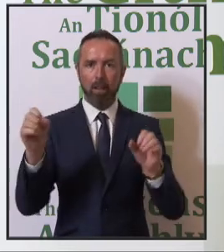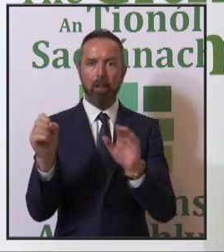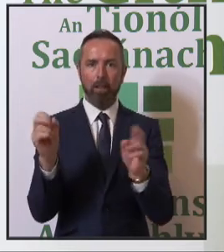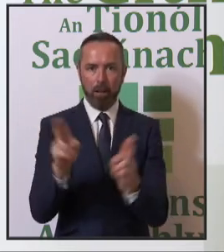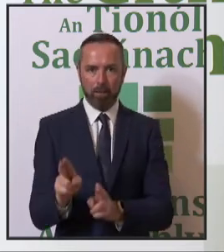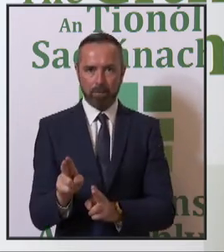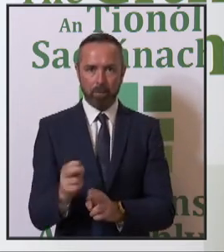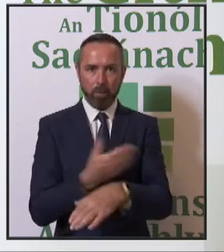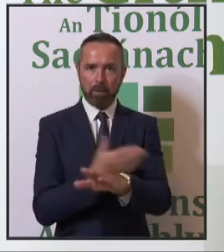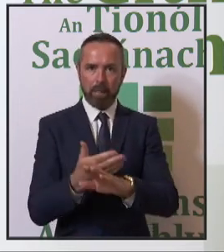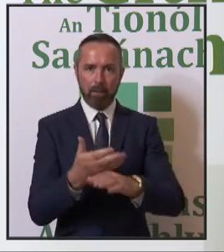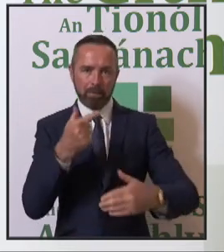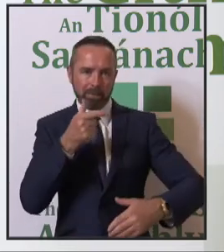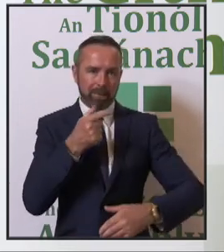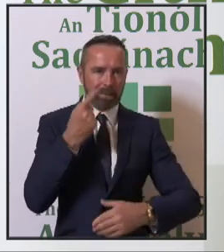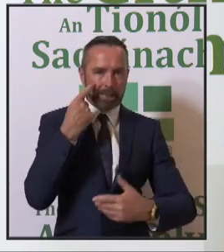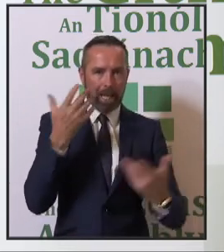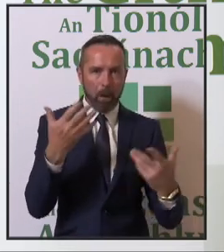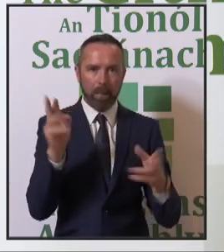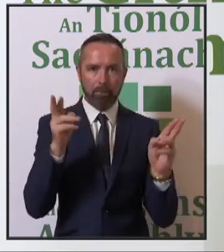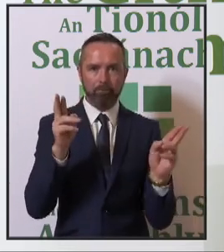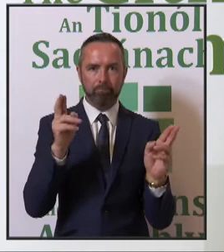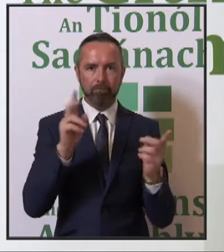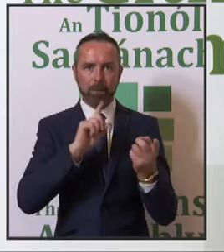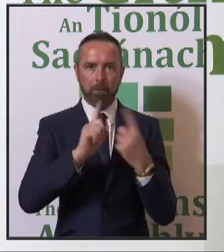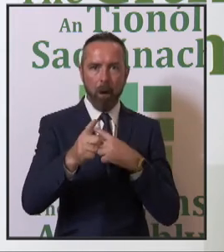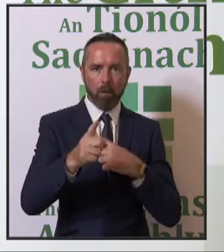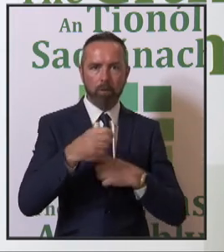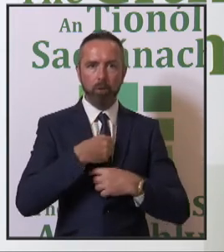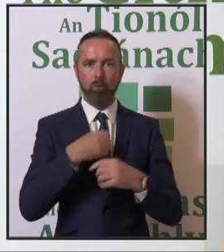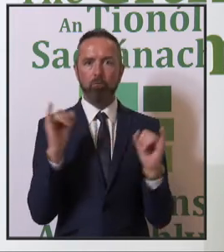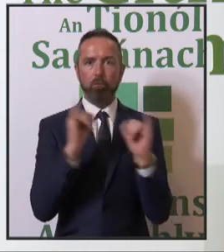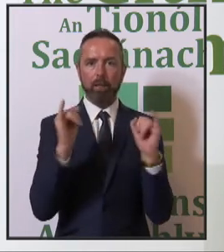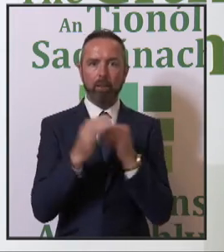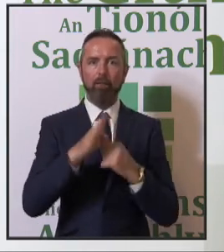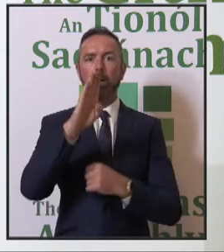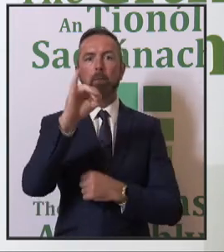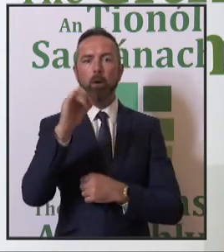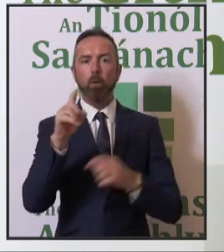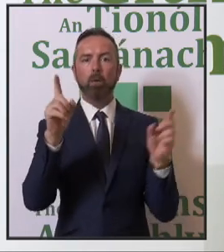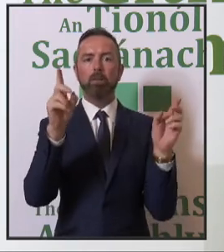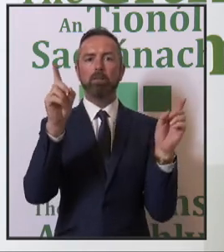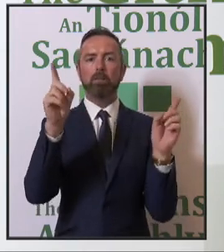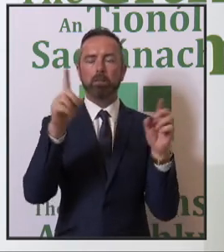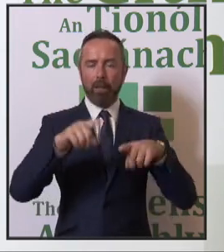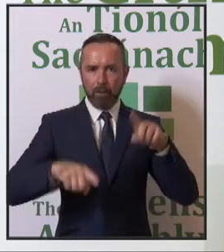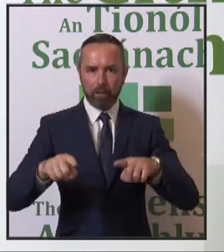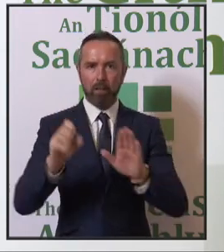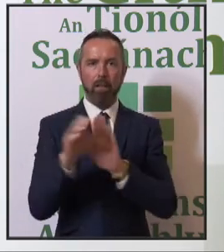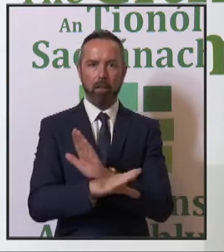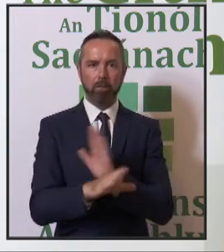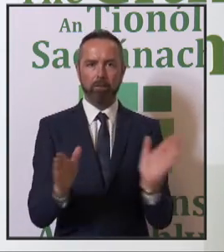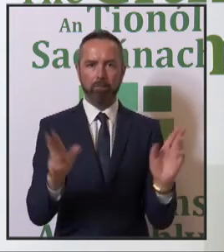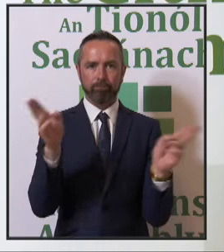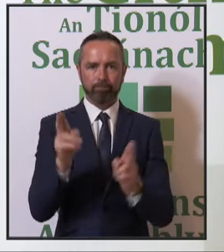of answering how should the state respond to the crisis of biodiversity loss. Rud chutovachtach linar donga